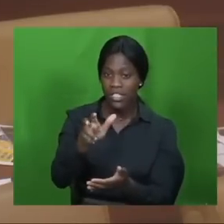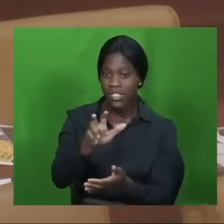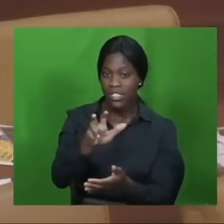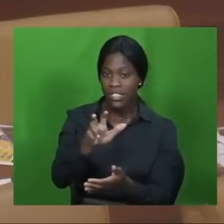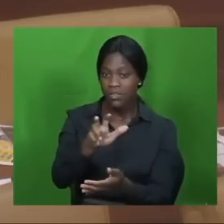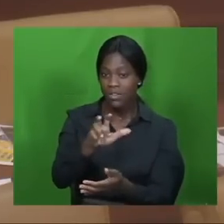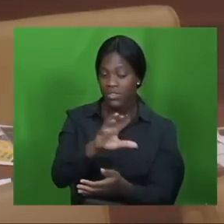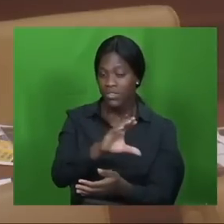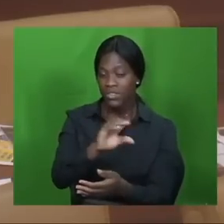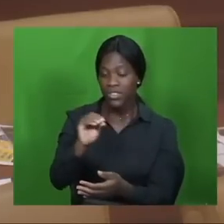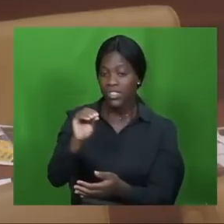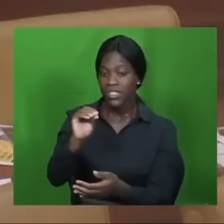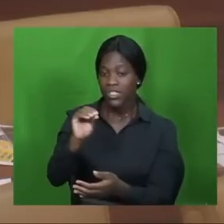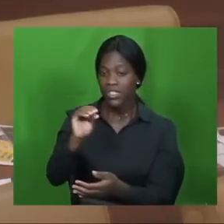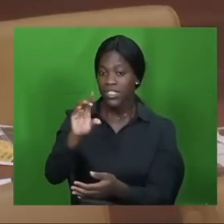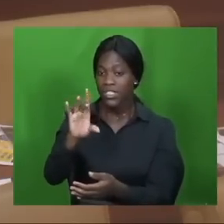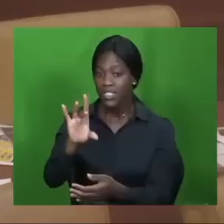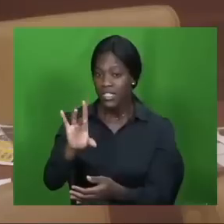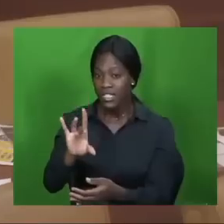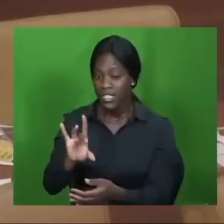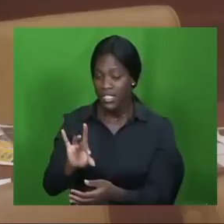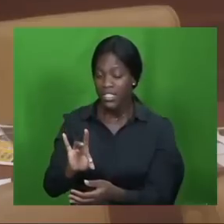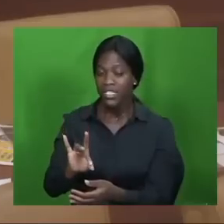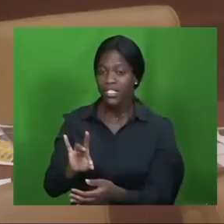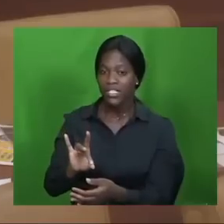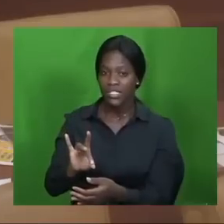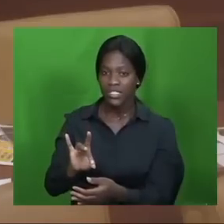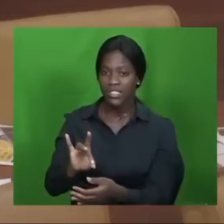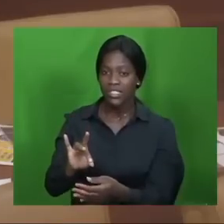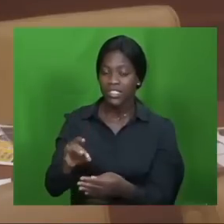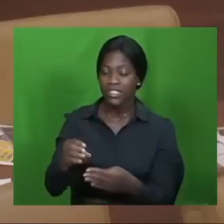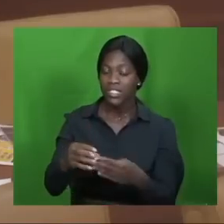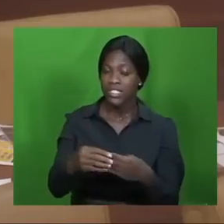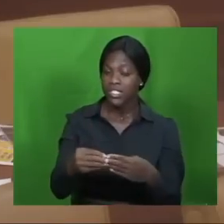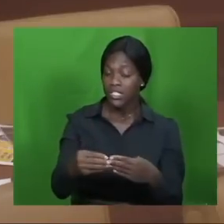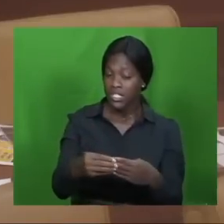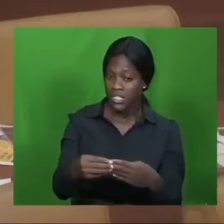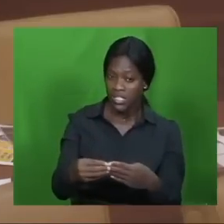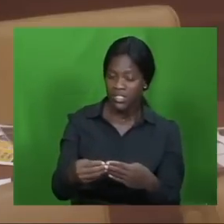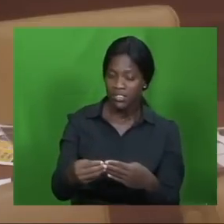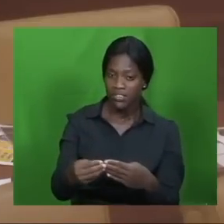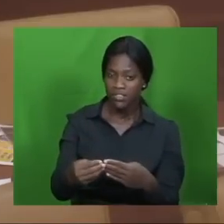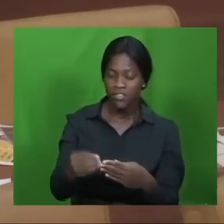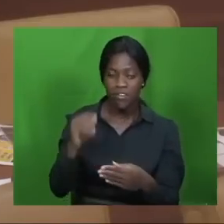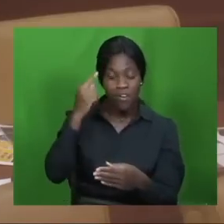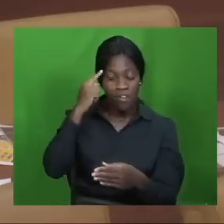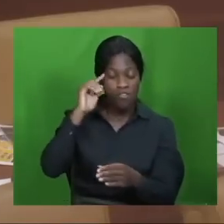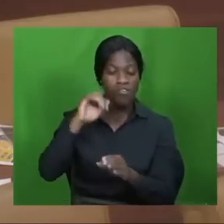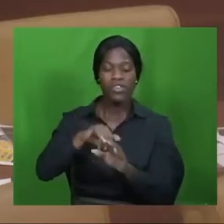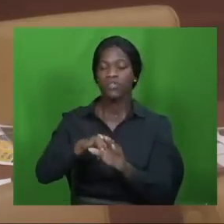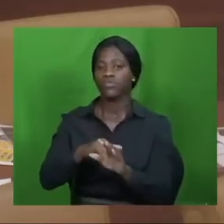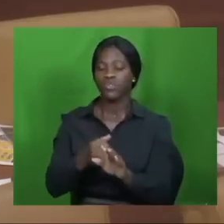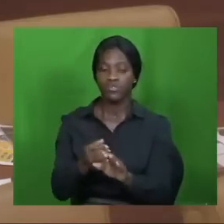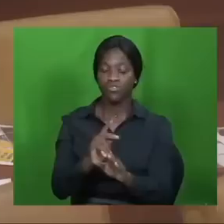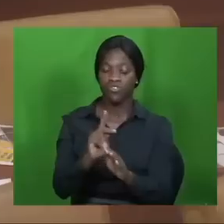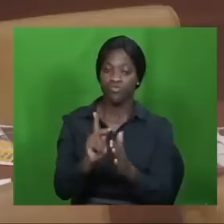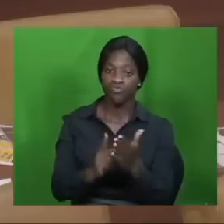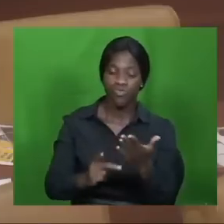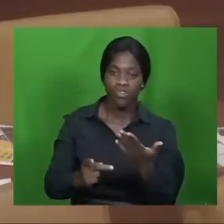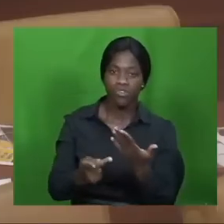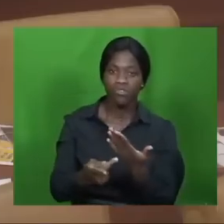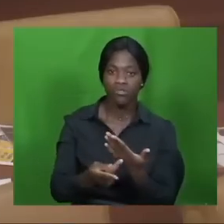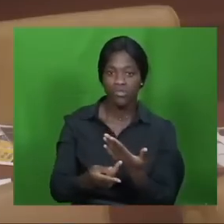45,400,308 for the Ghana cedis for the implementation of the programs of the